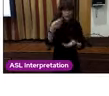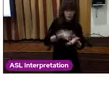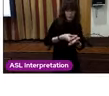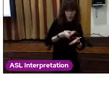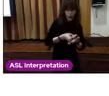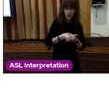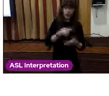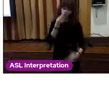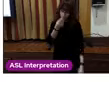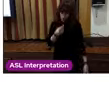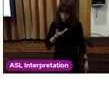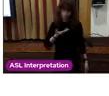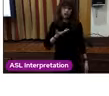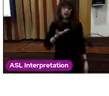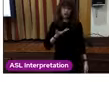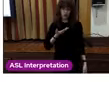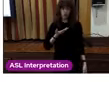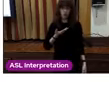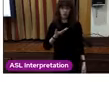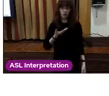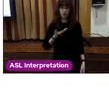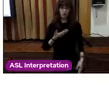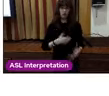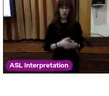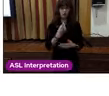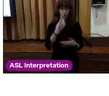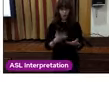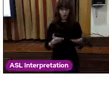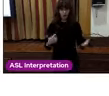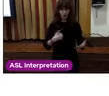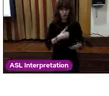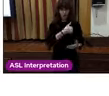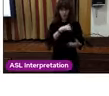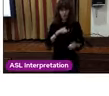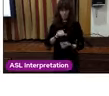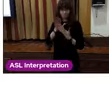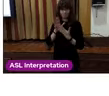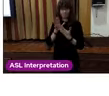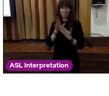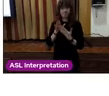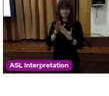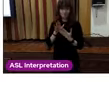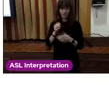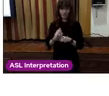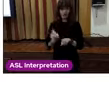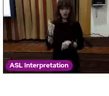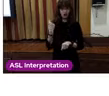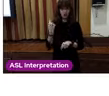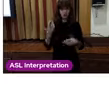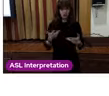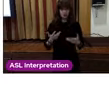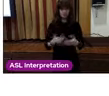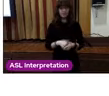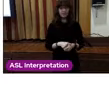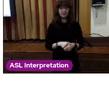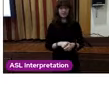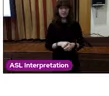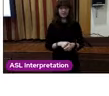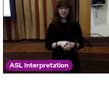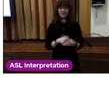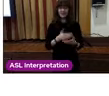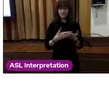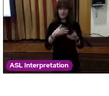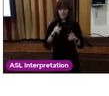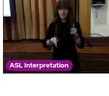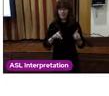know. One of the things that we dealt with last year is that there were some